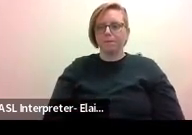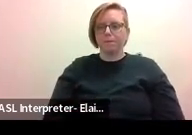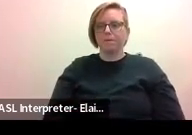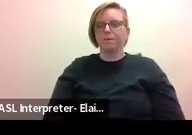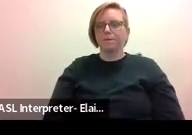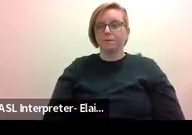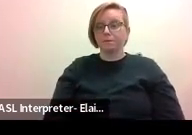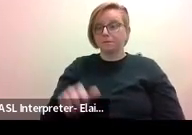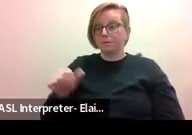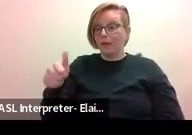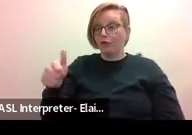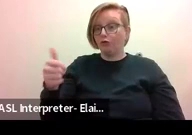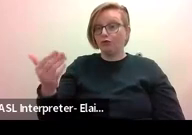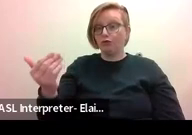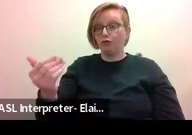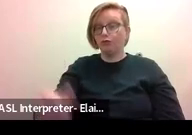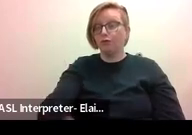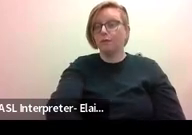Anything else?